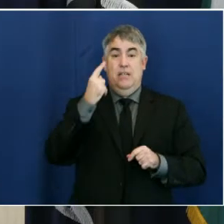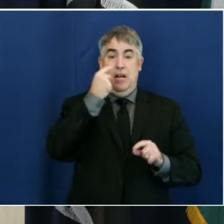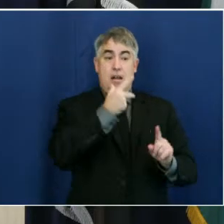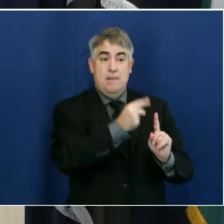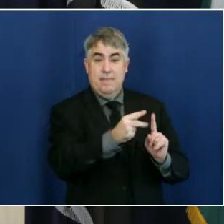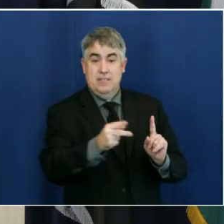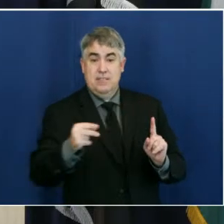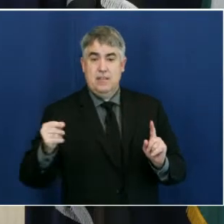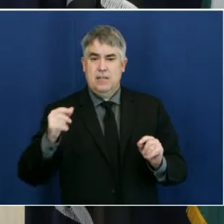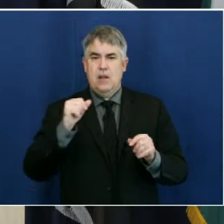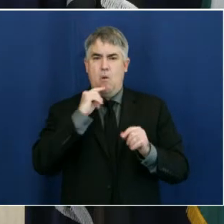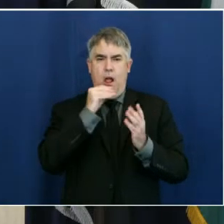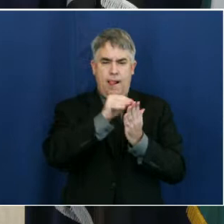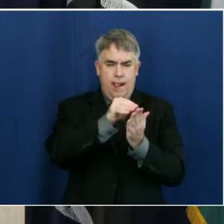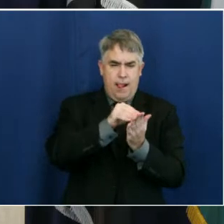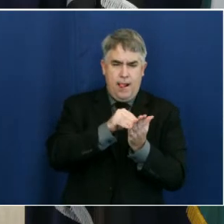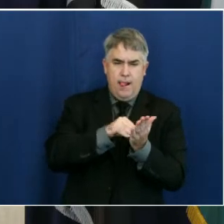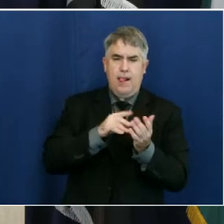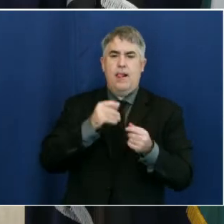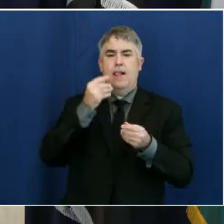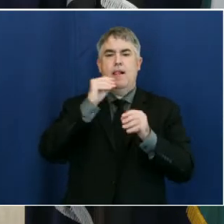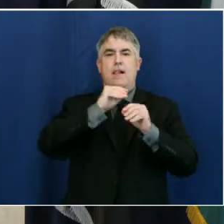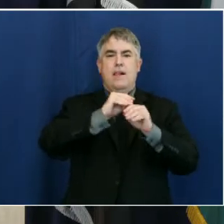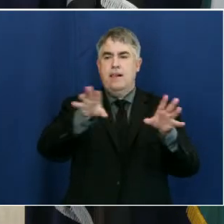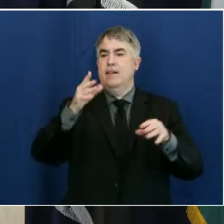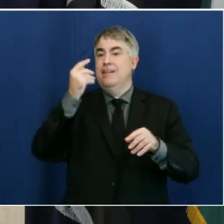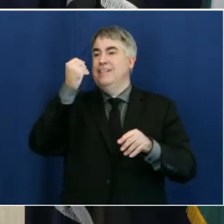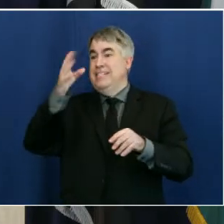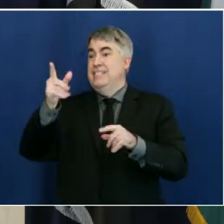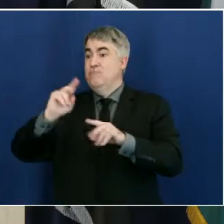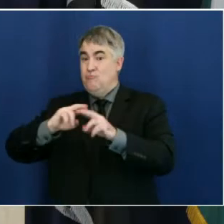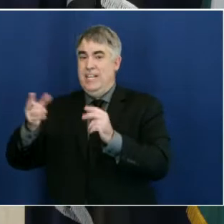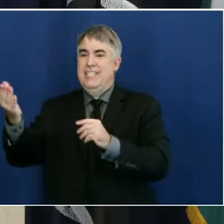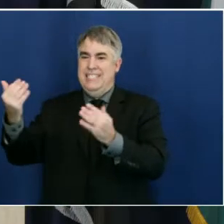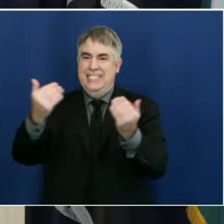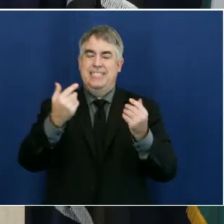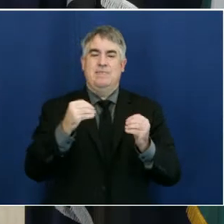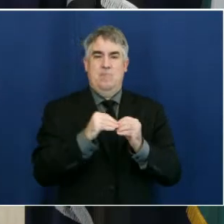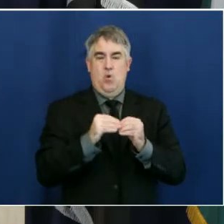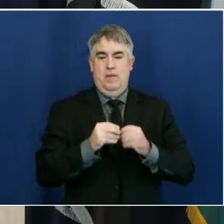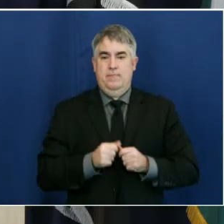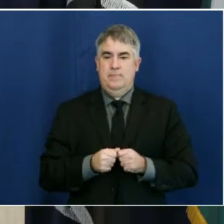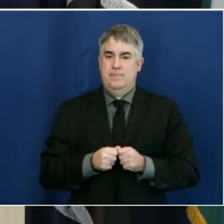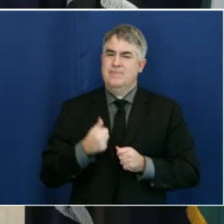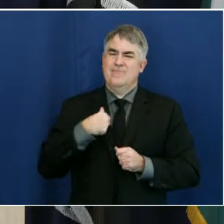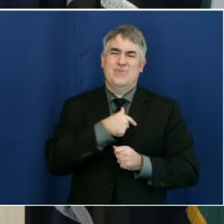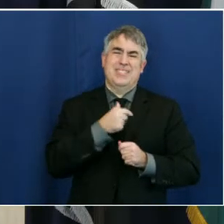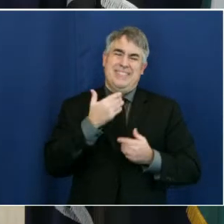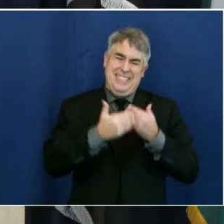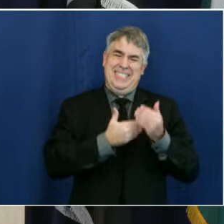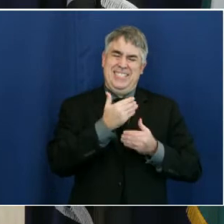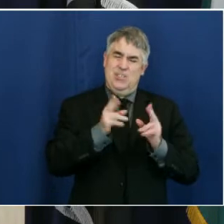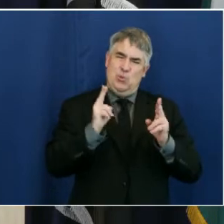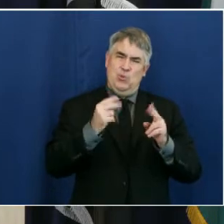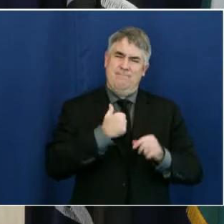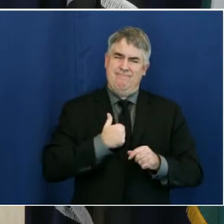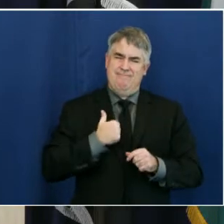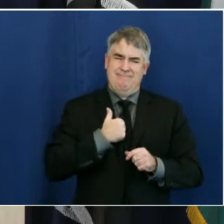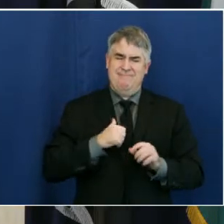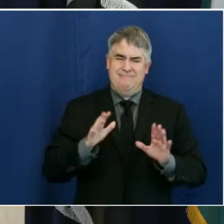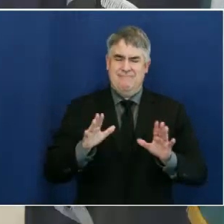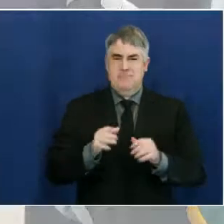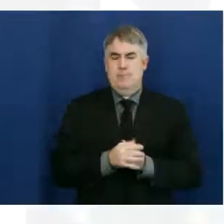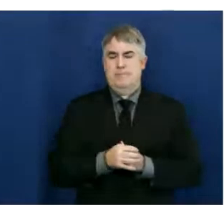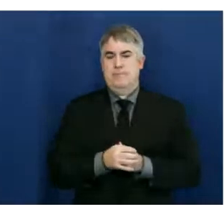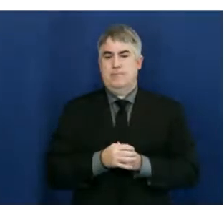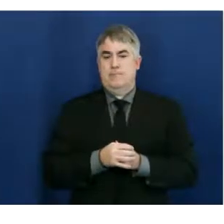and get those all administered in, and we're working with entities to try and help speed up that process so that we have more real-time updates. And then below